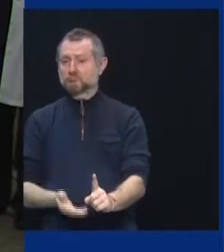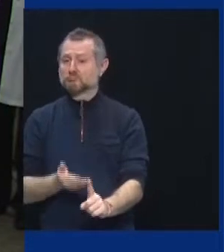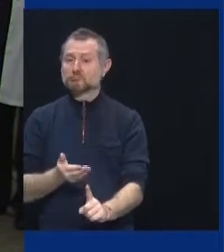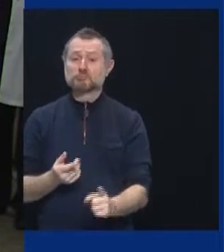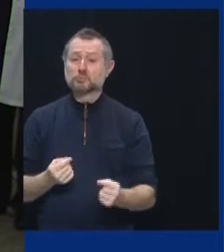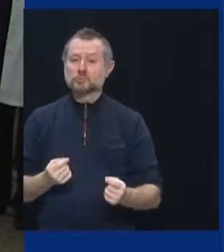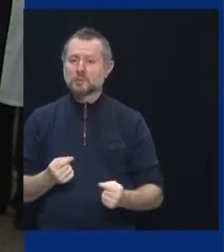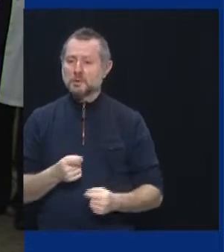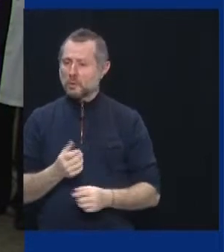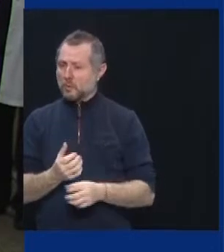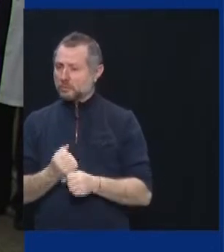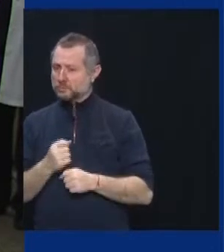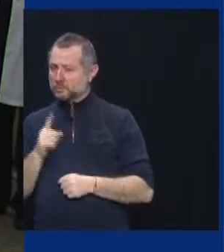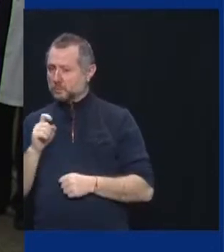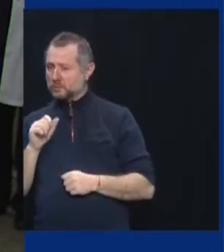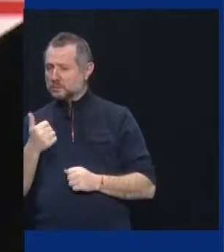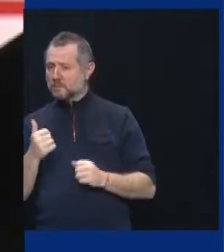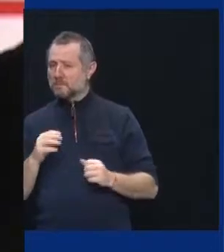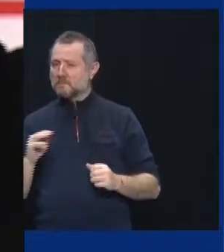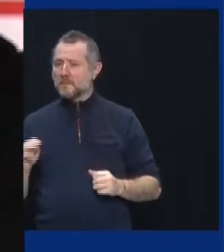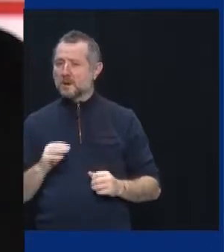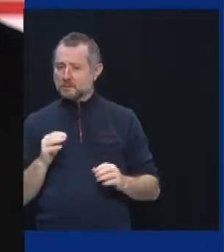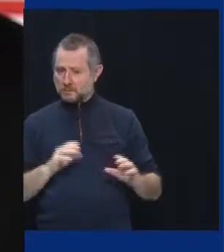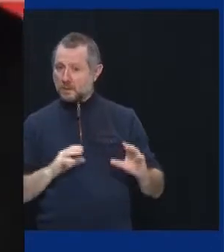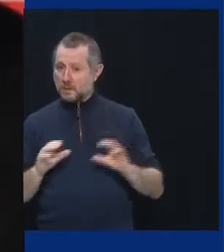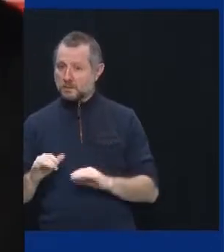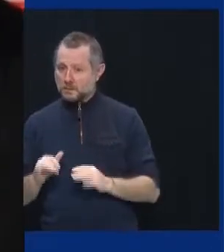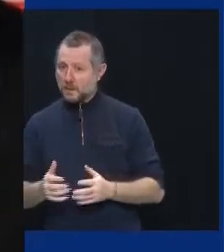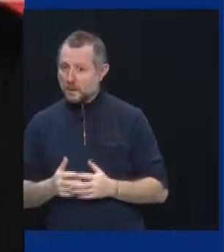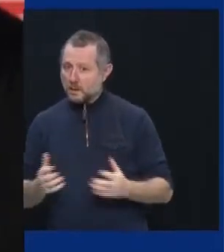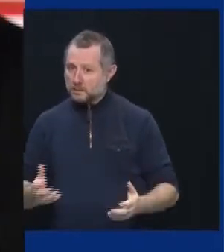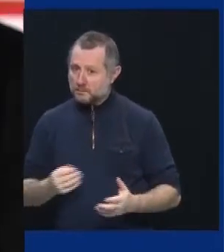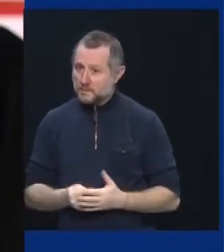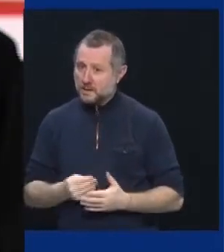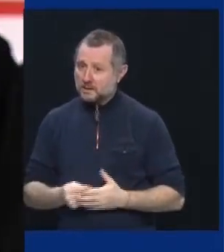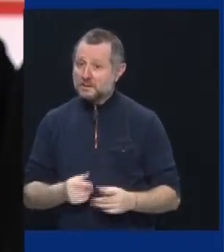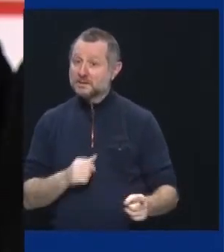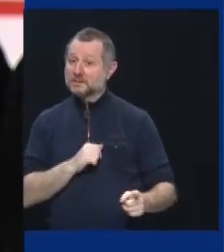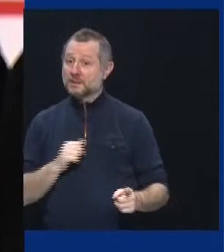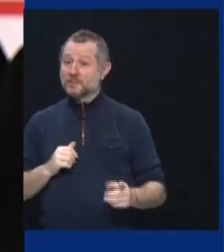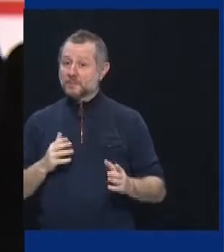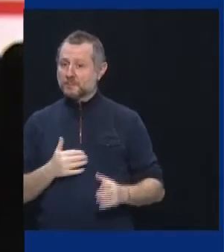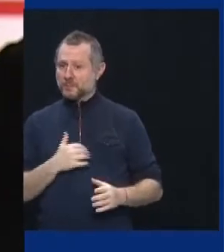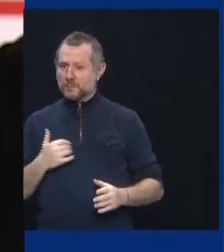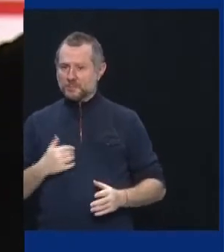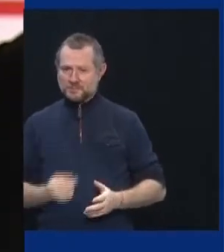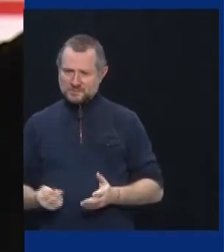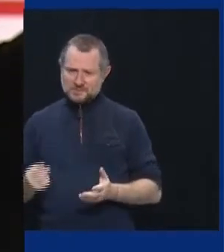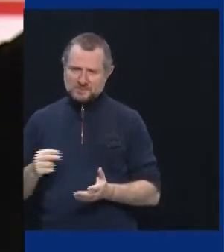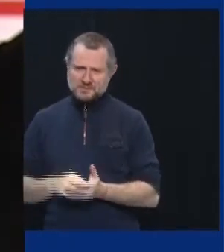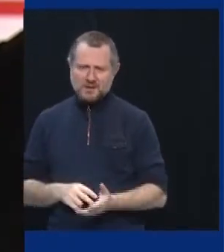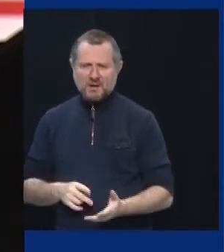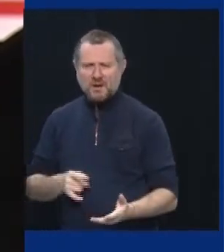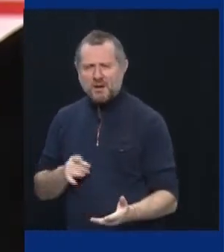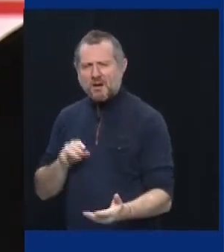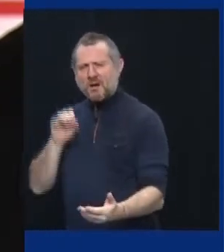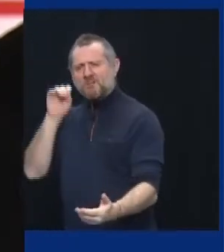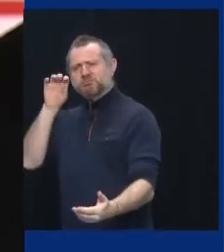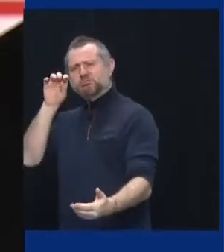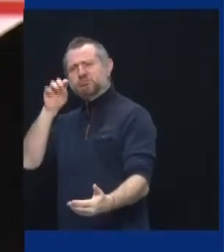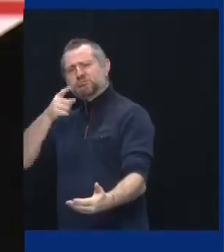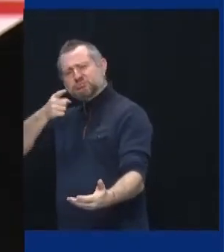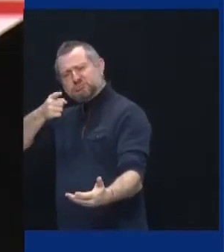$110 million is a lot of money. Yeah. And the Assembly Member took to the floor. She argued, she fought,